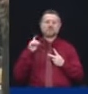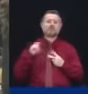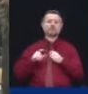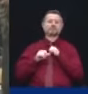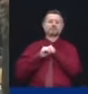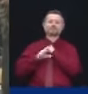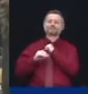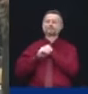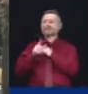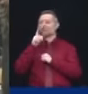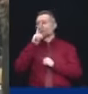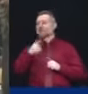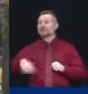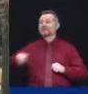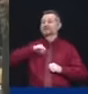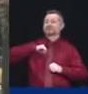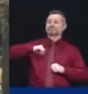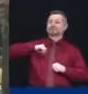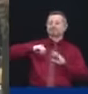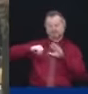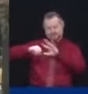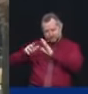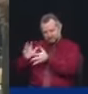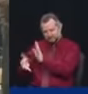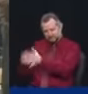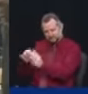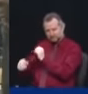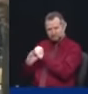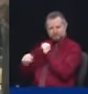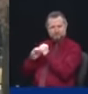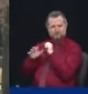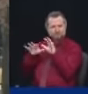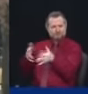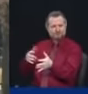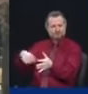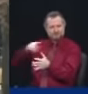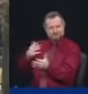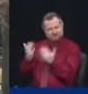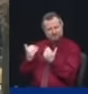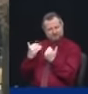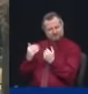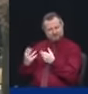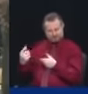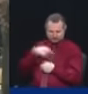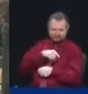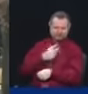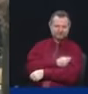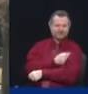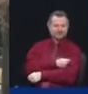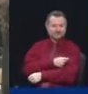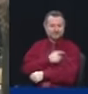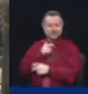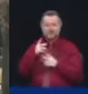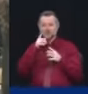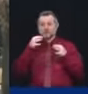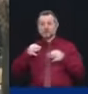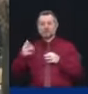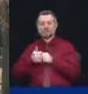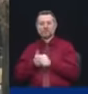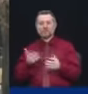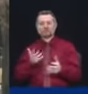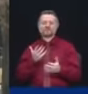that hesitant population. You know, this is, people have to make a decision on the facts. This is